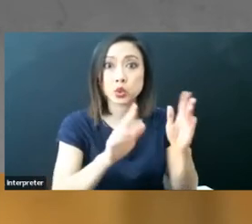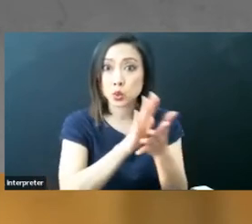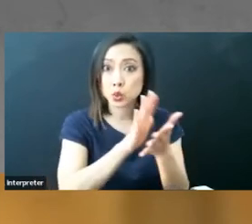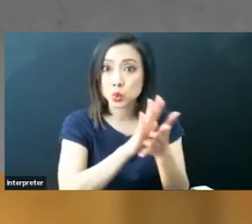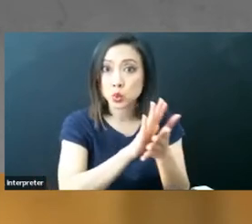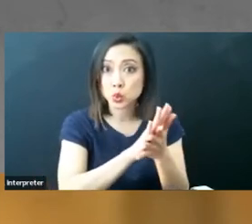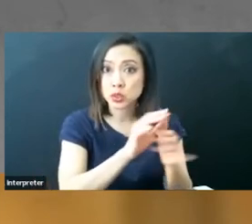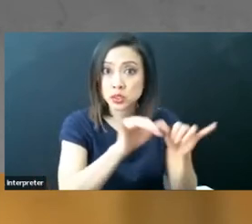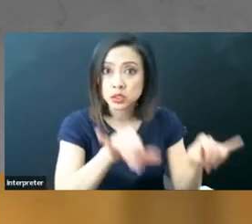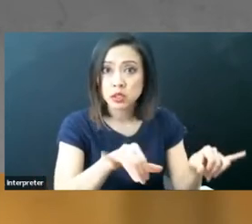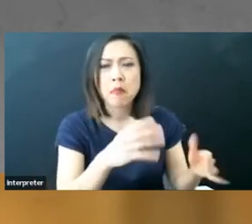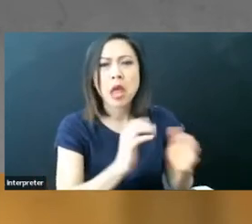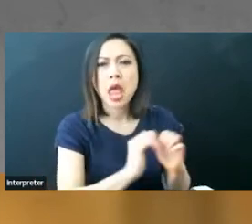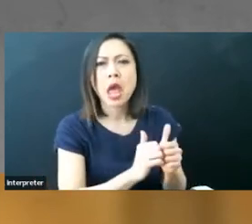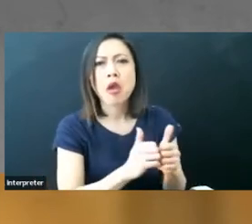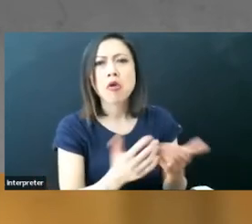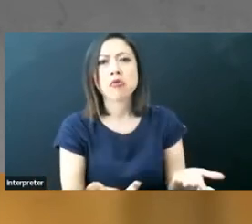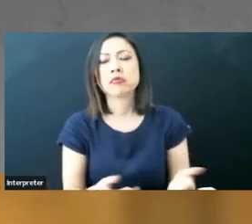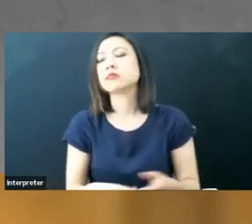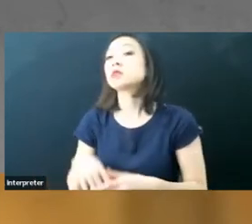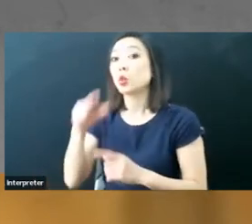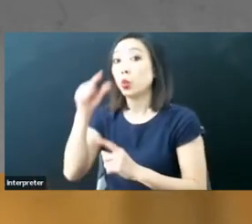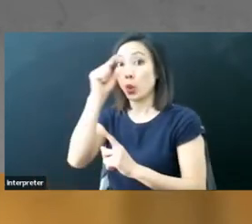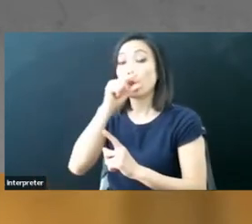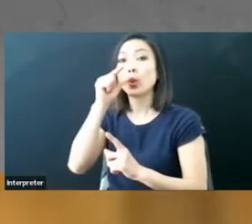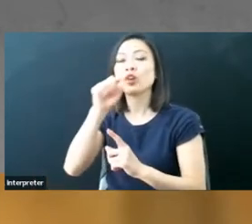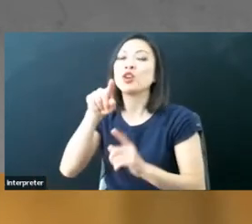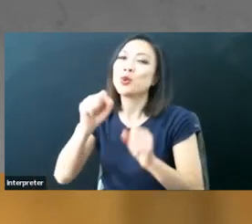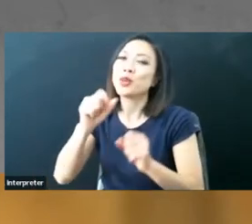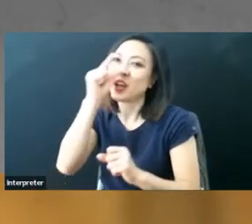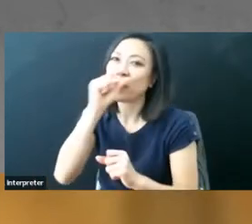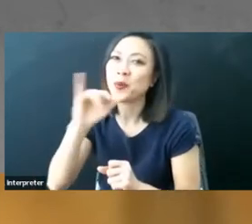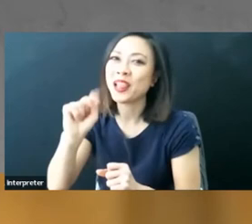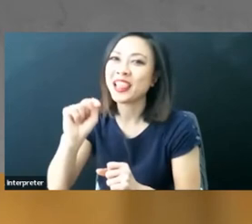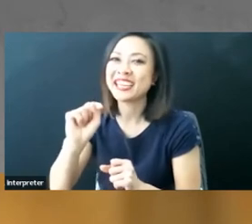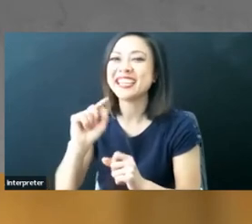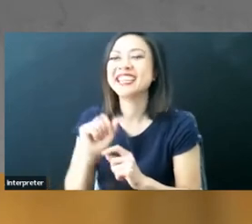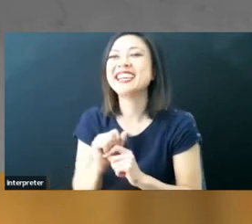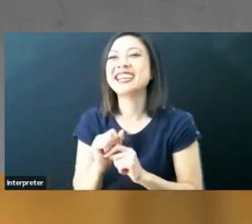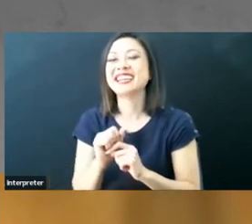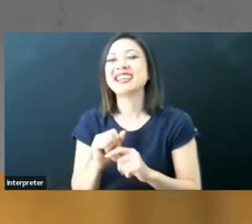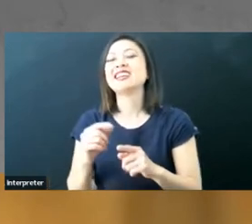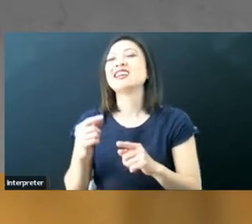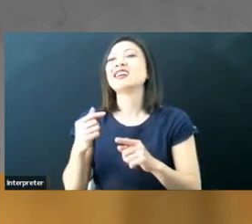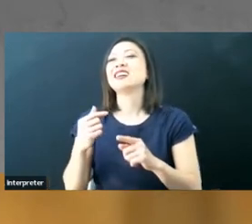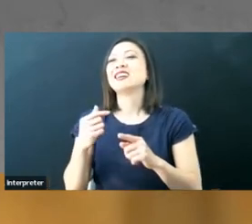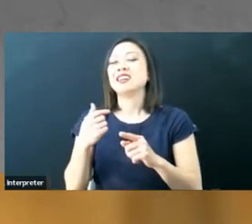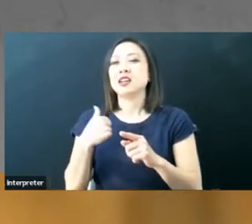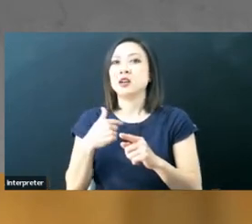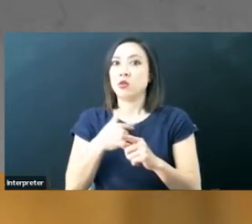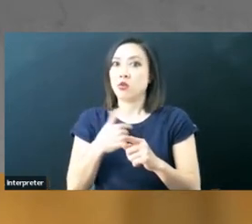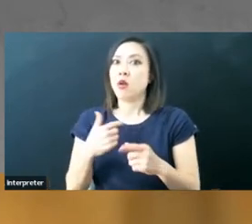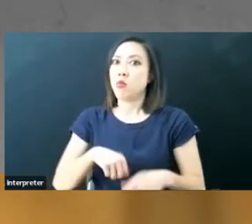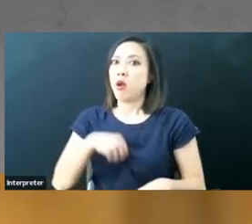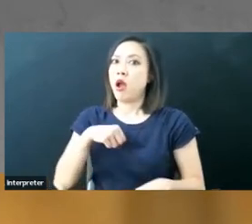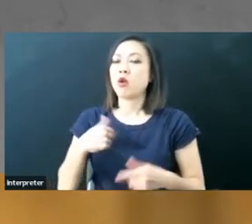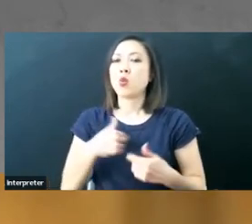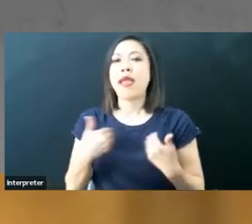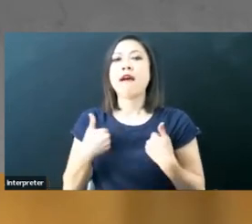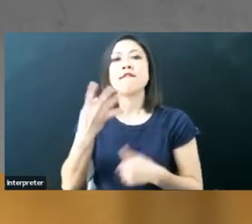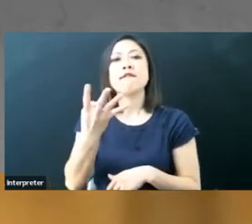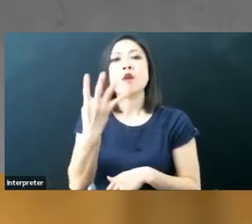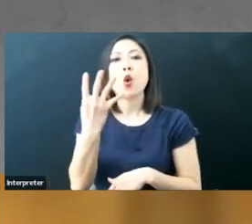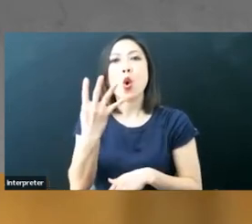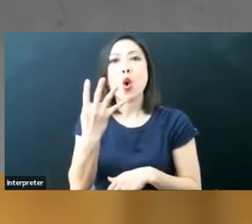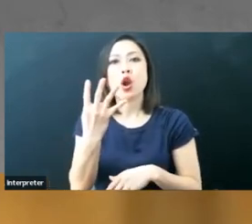is a program, if you you can actually Google it, and we're really proud that we actually have 4 certificates. Our view on all